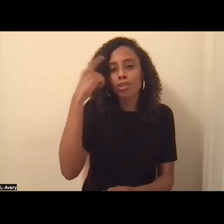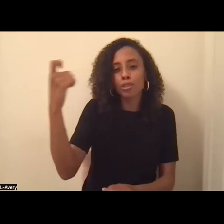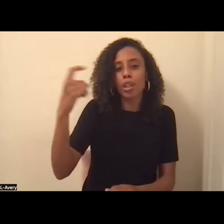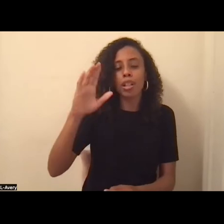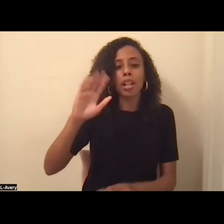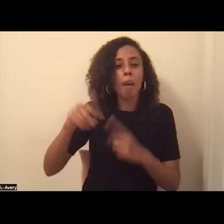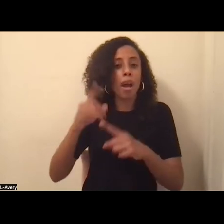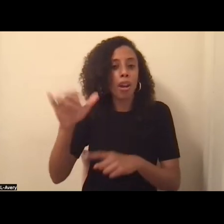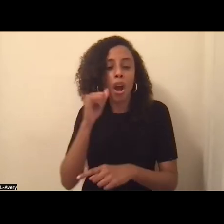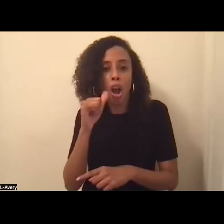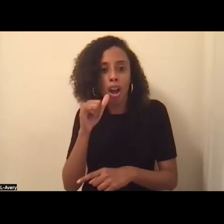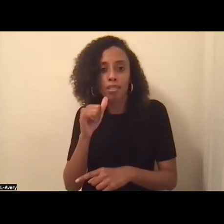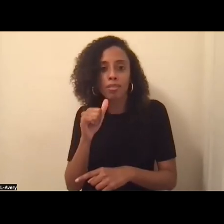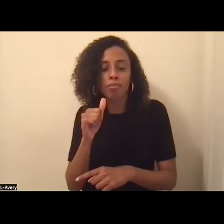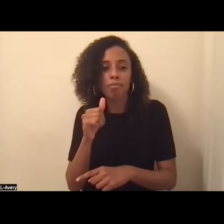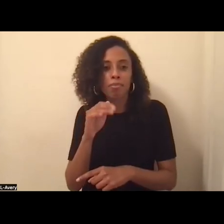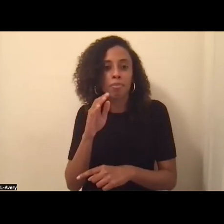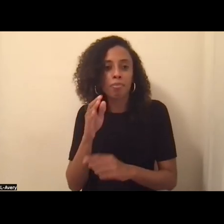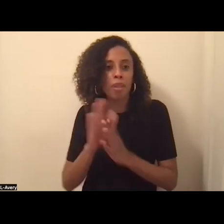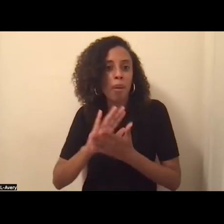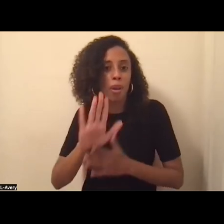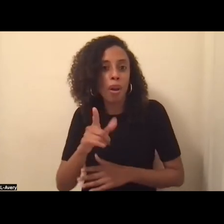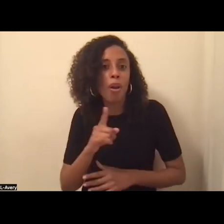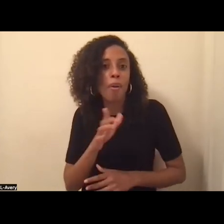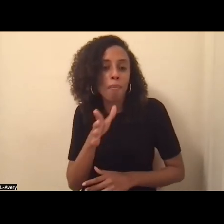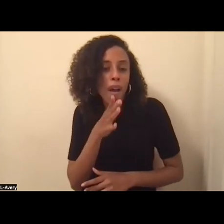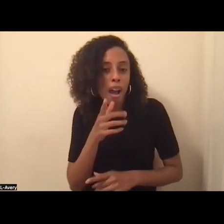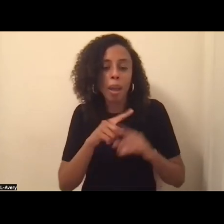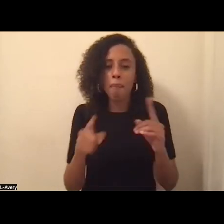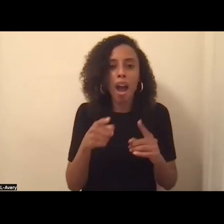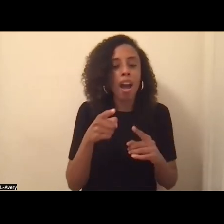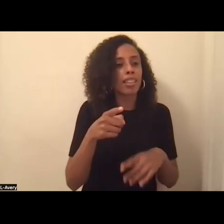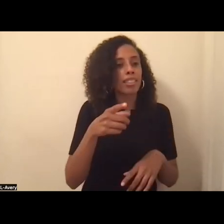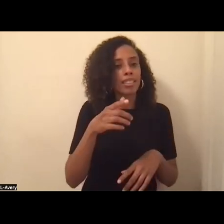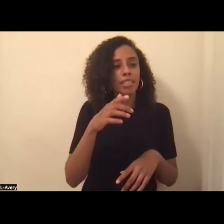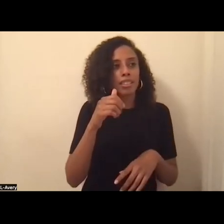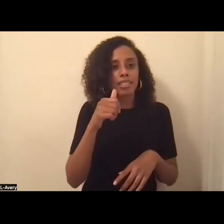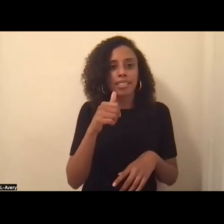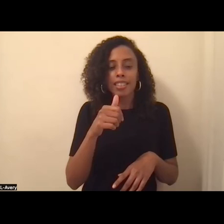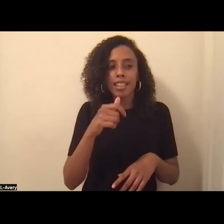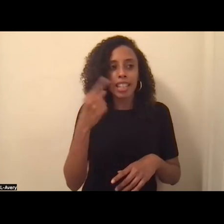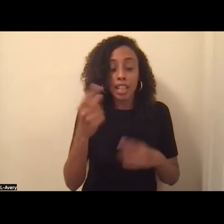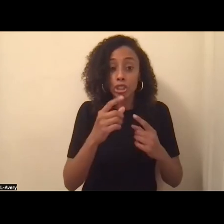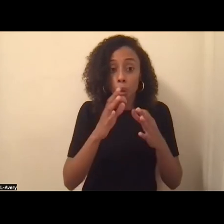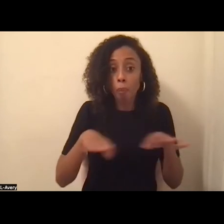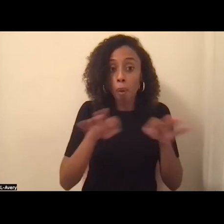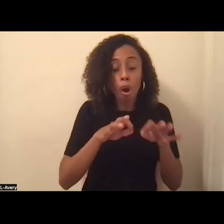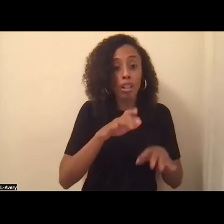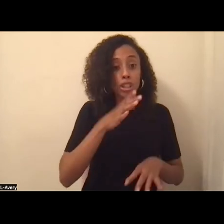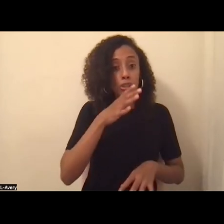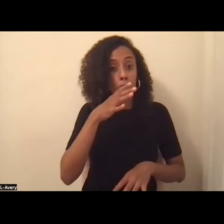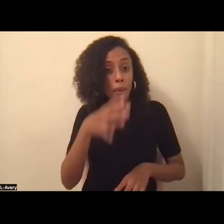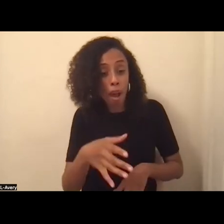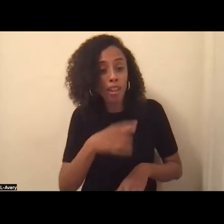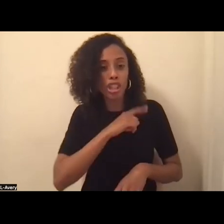often, you know, just as important as mothers, grandmothers, or queens. And this notion that the father is the